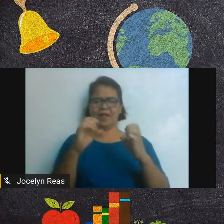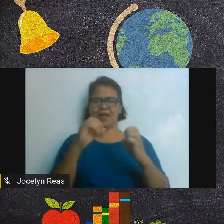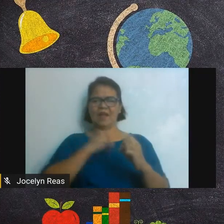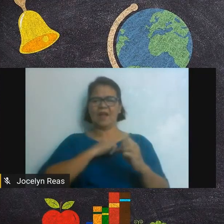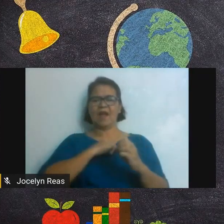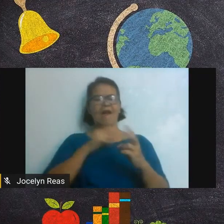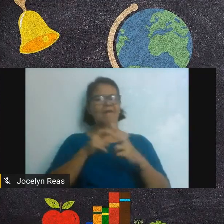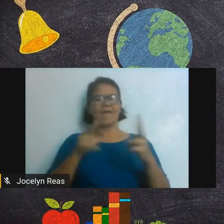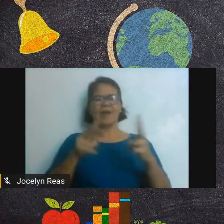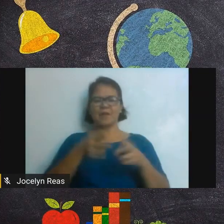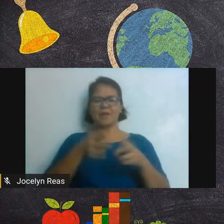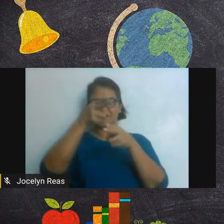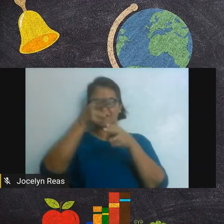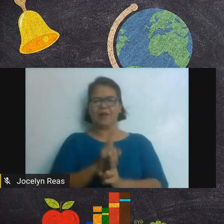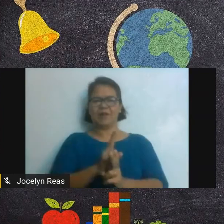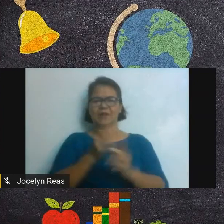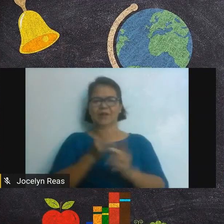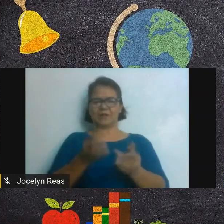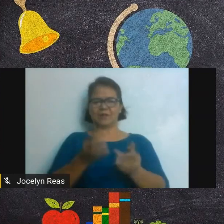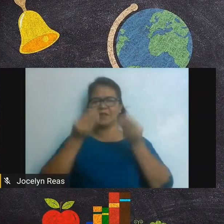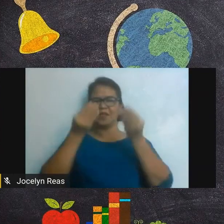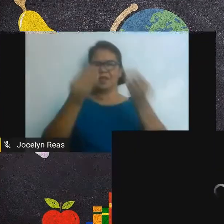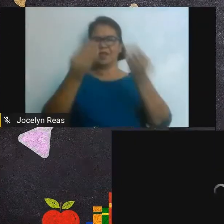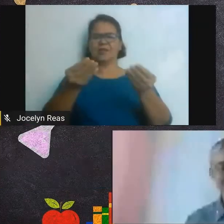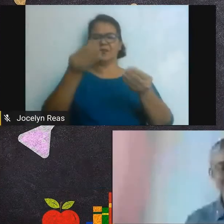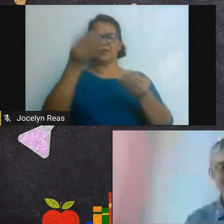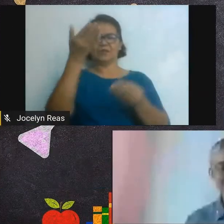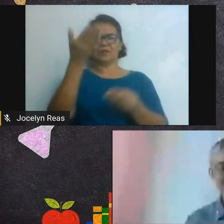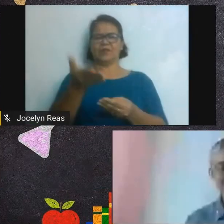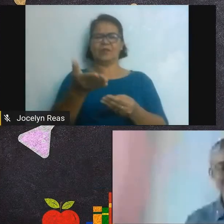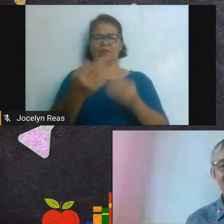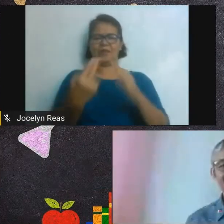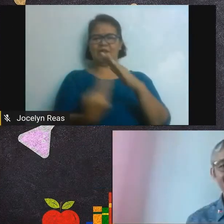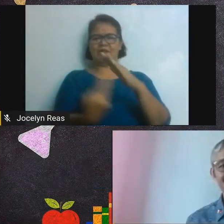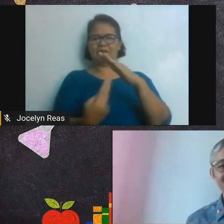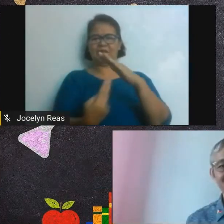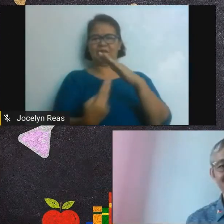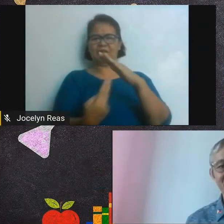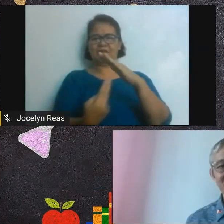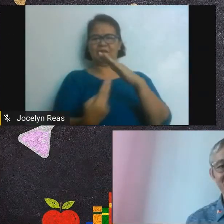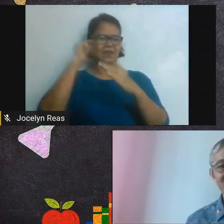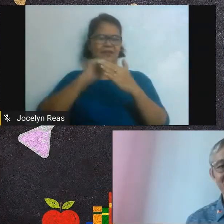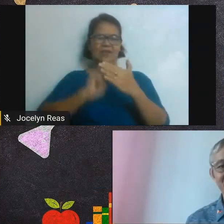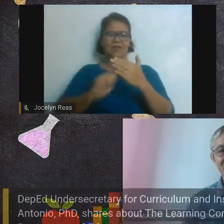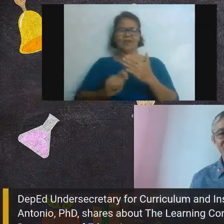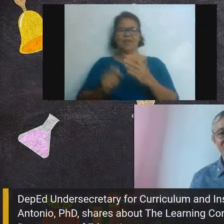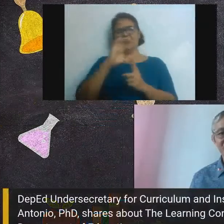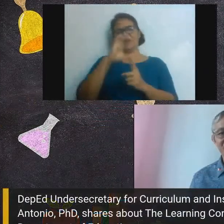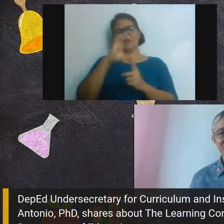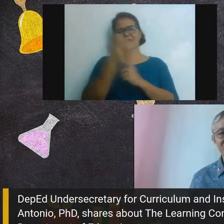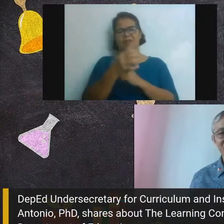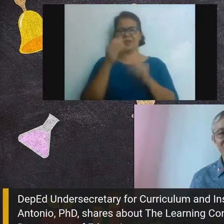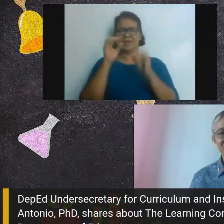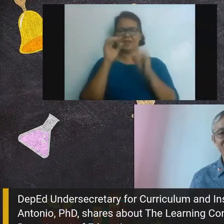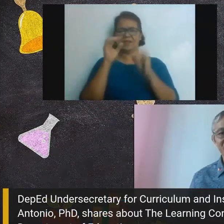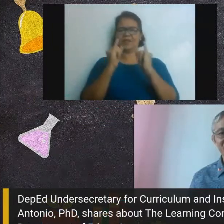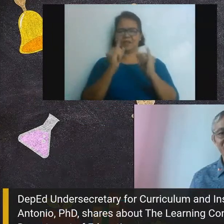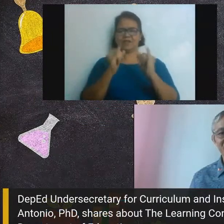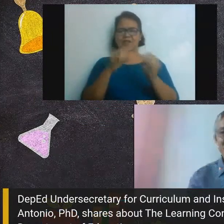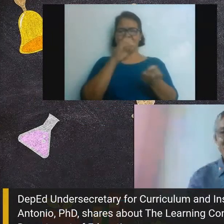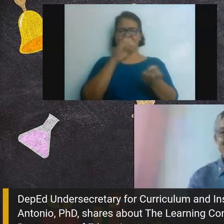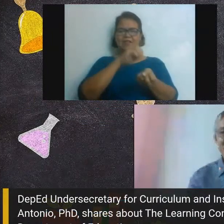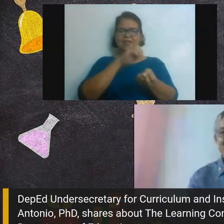to present to you our Undersecretary for Curriculum and Instruction, Dr. Diosdado